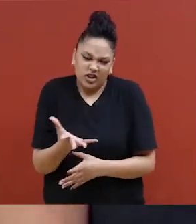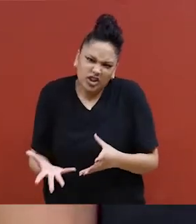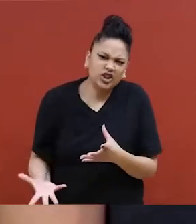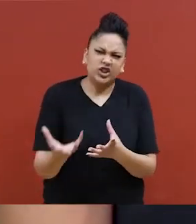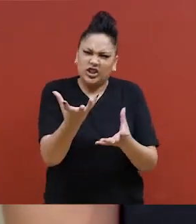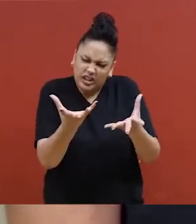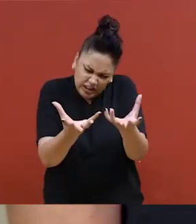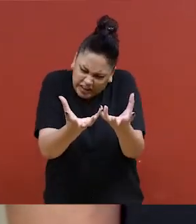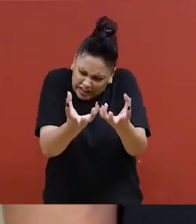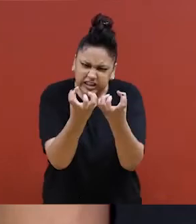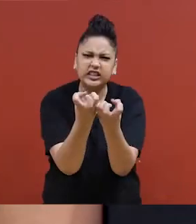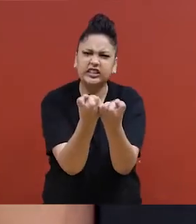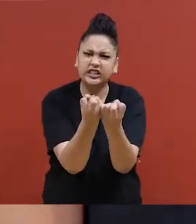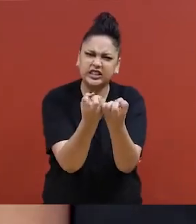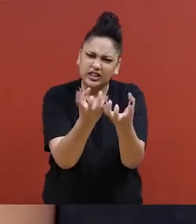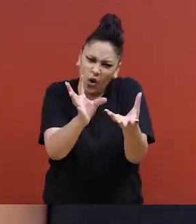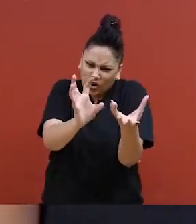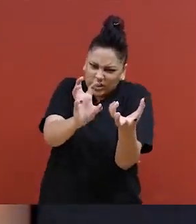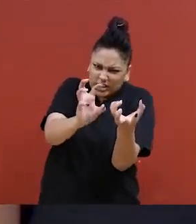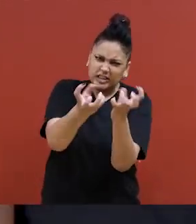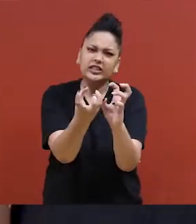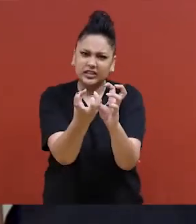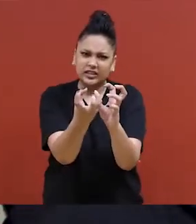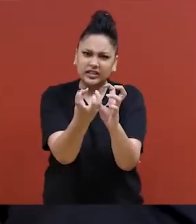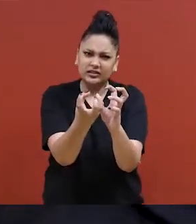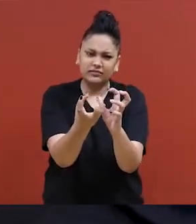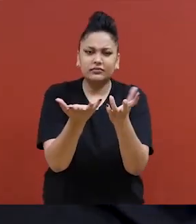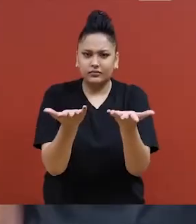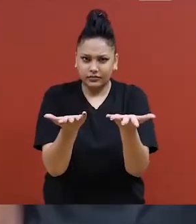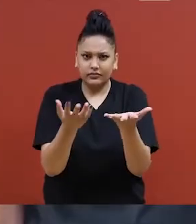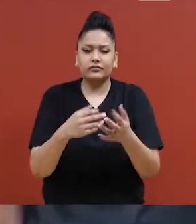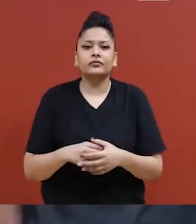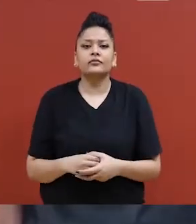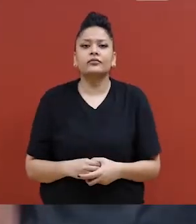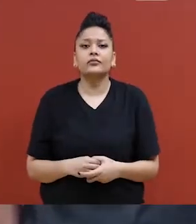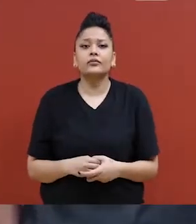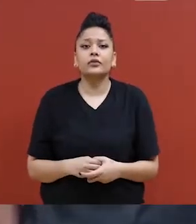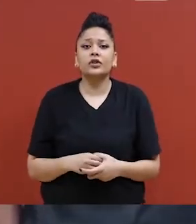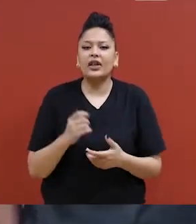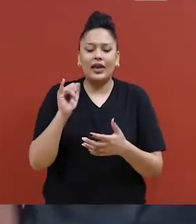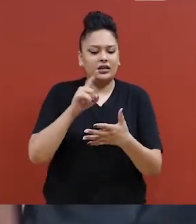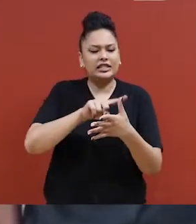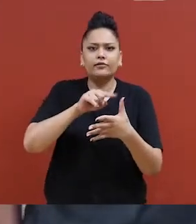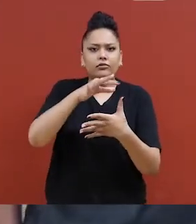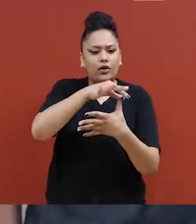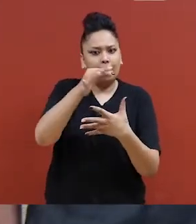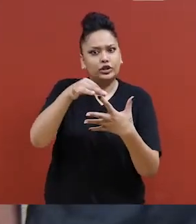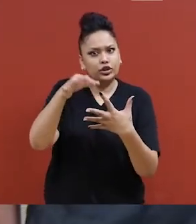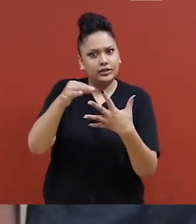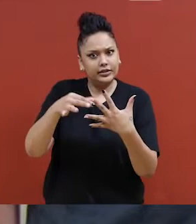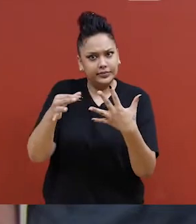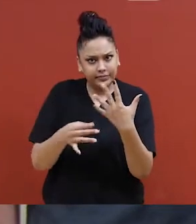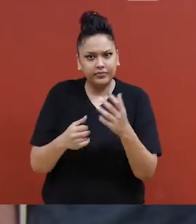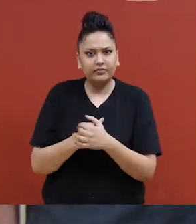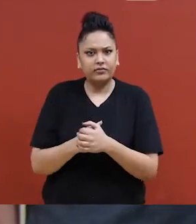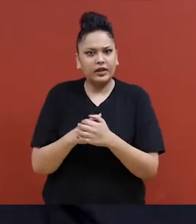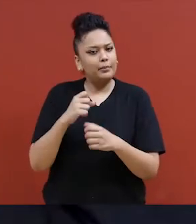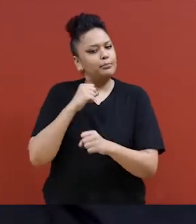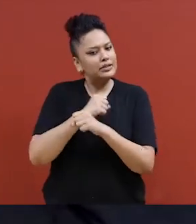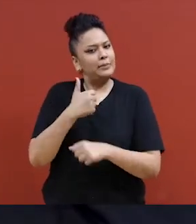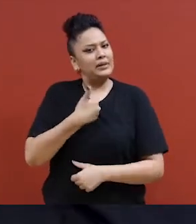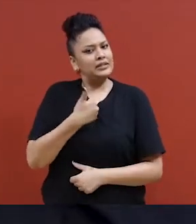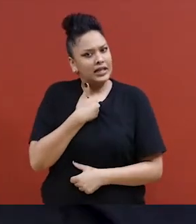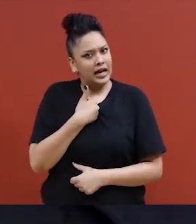testicles, squeeze, twist, rip. So there's a bunch of different ways that we can